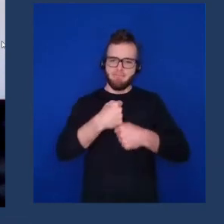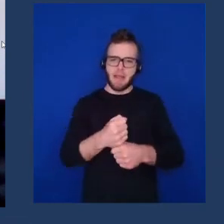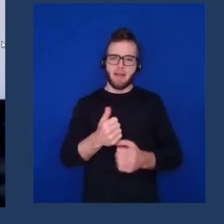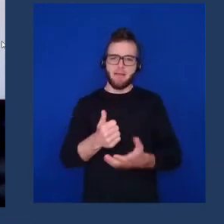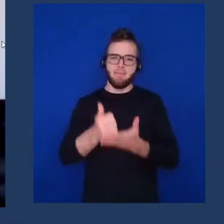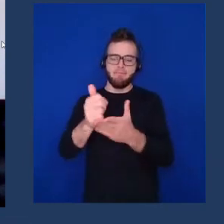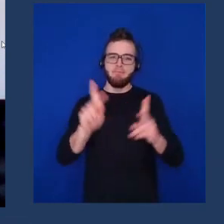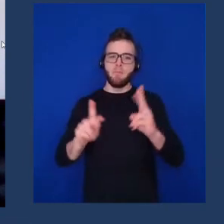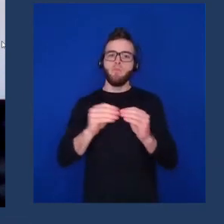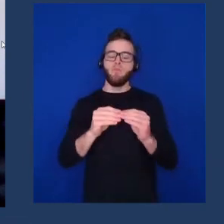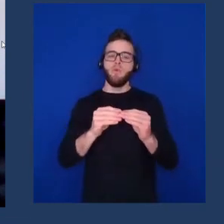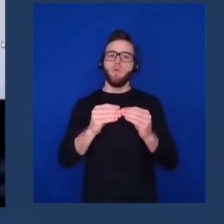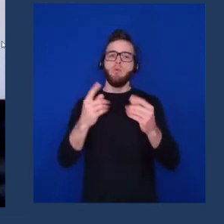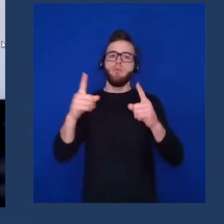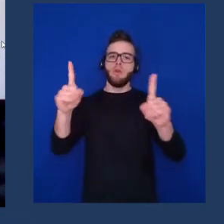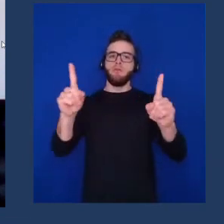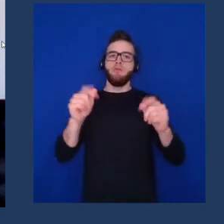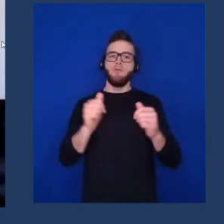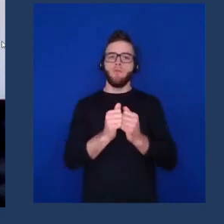already